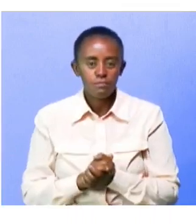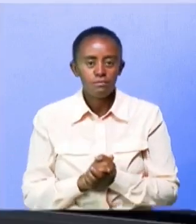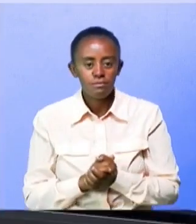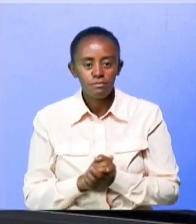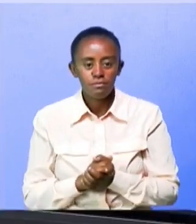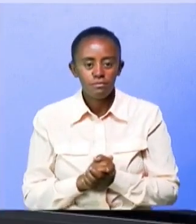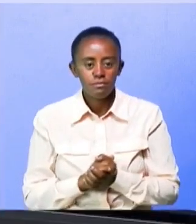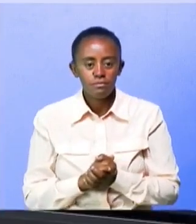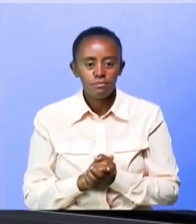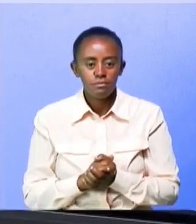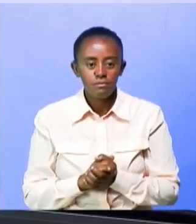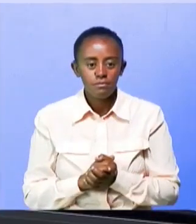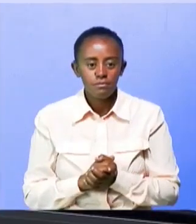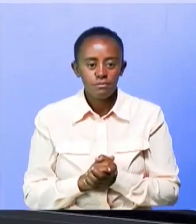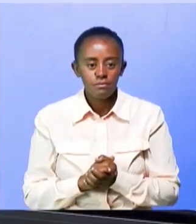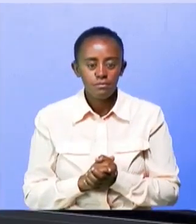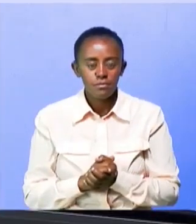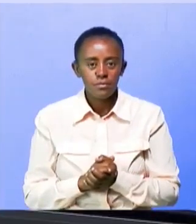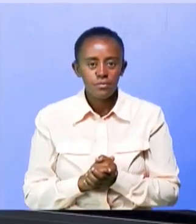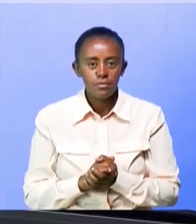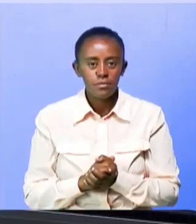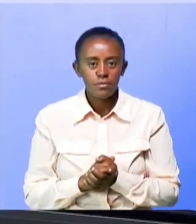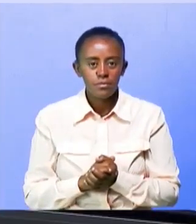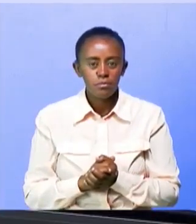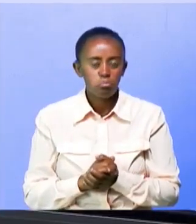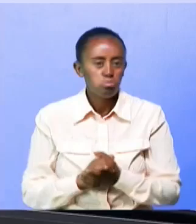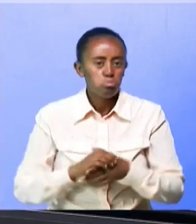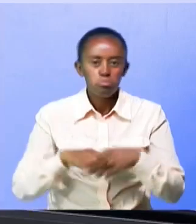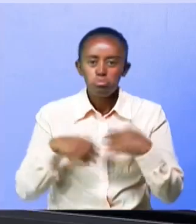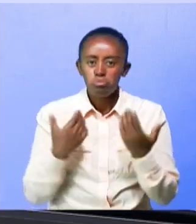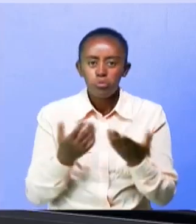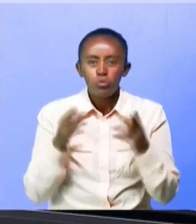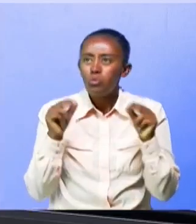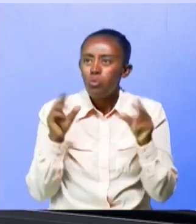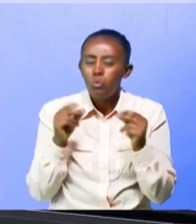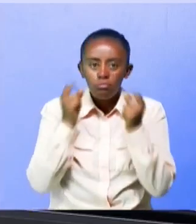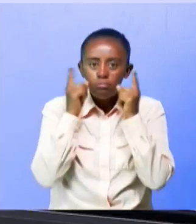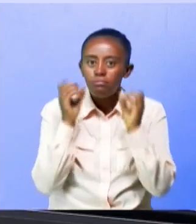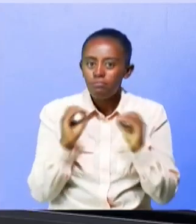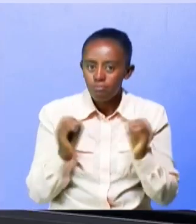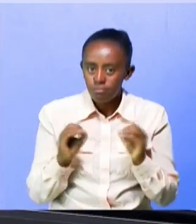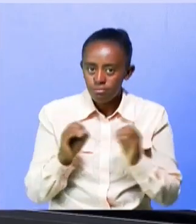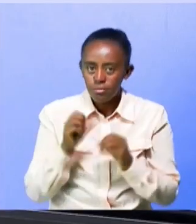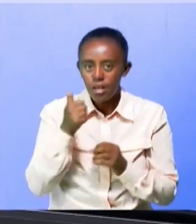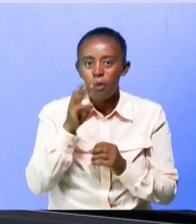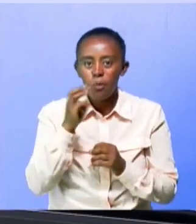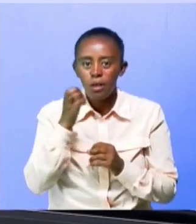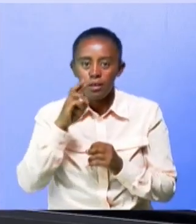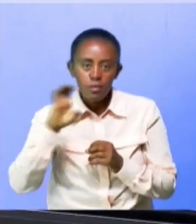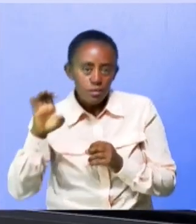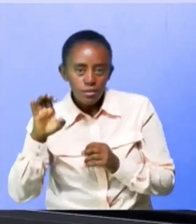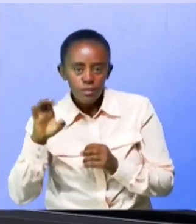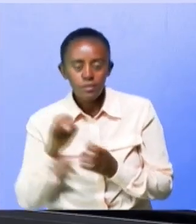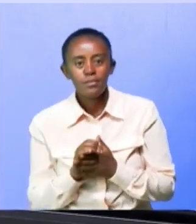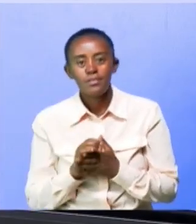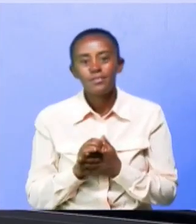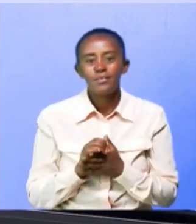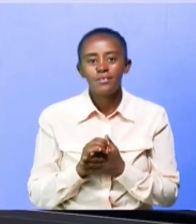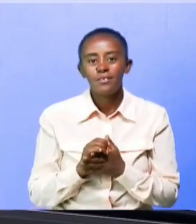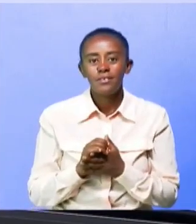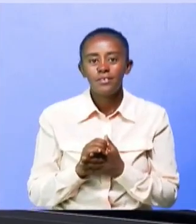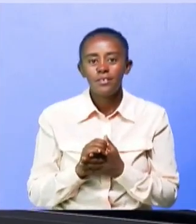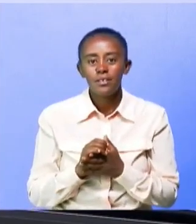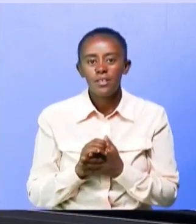you have to, know something, understanding. Yeah. You have to